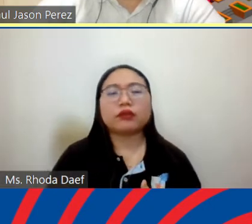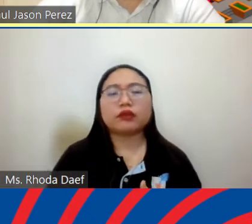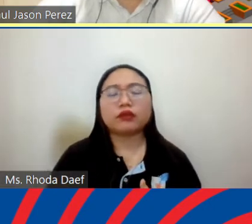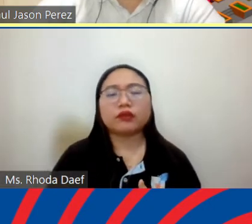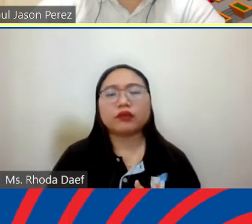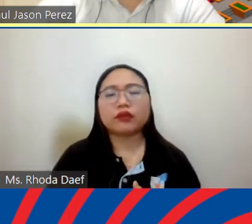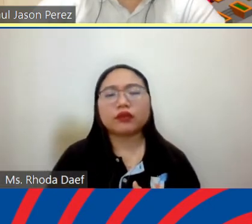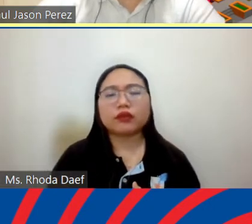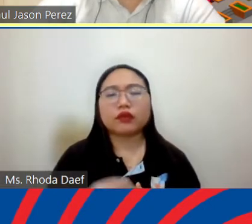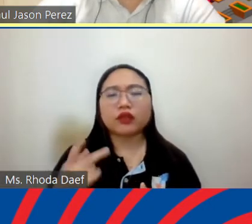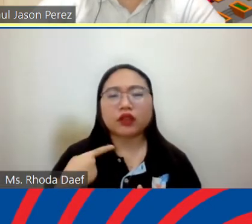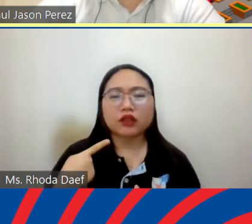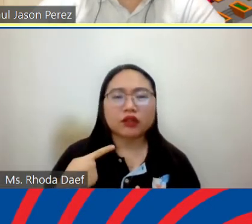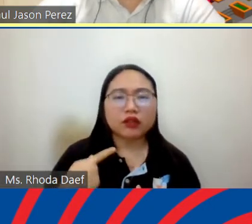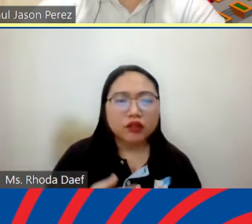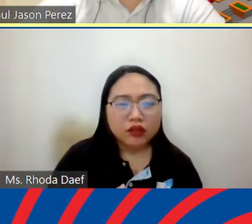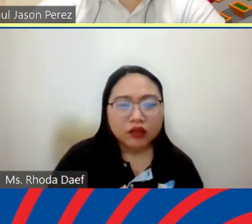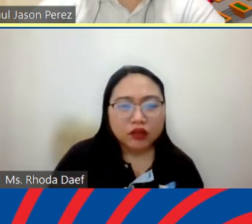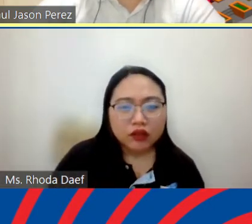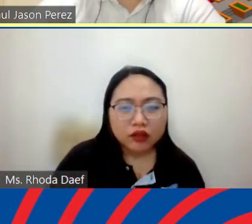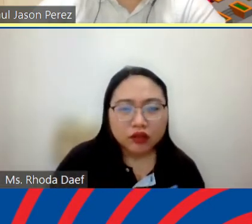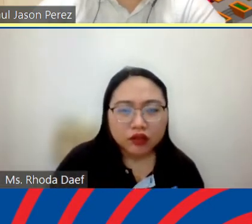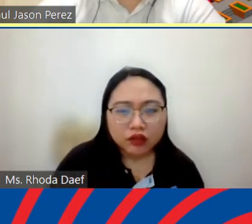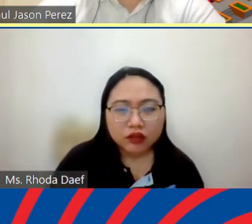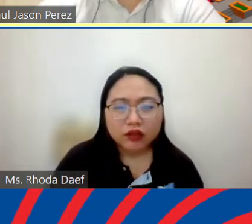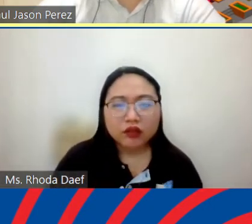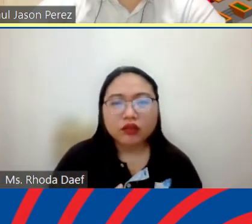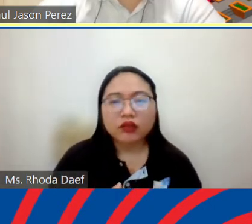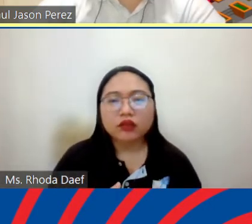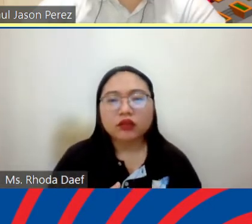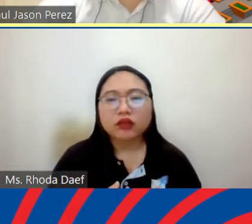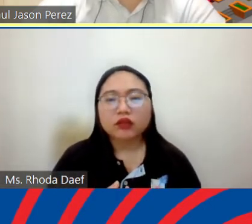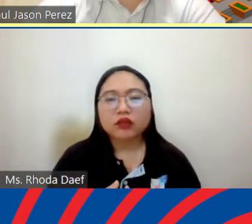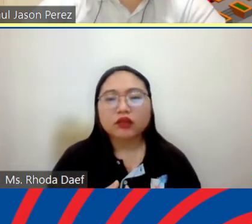leading zeros to allow for multiple digit versions. So